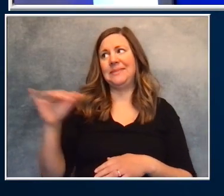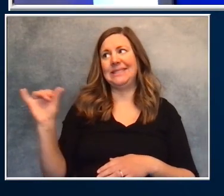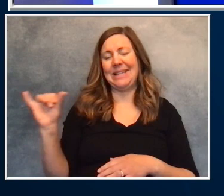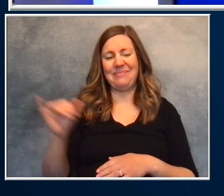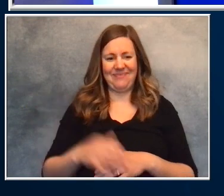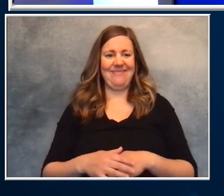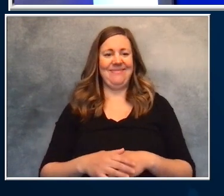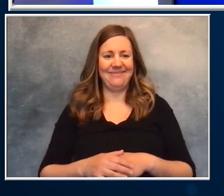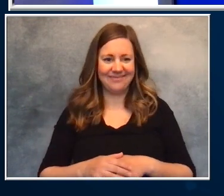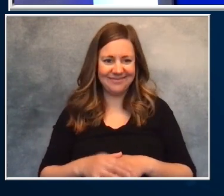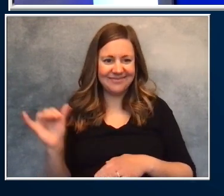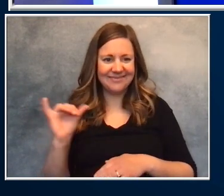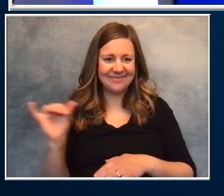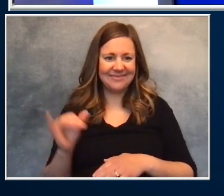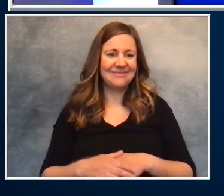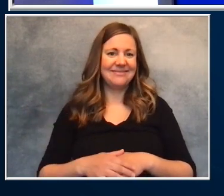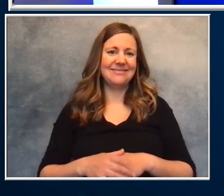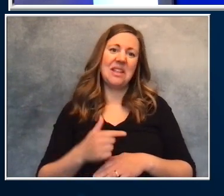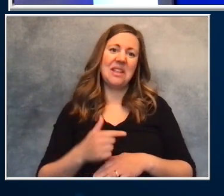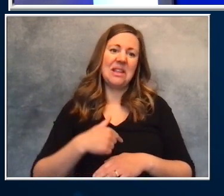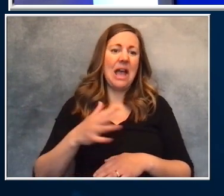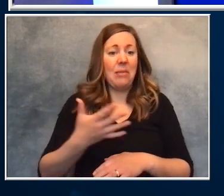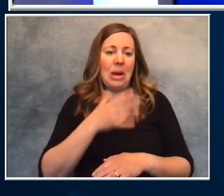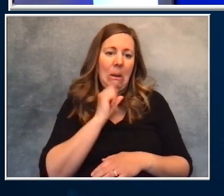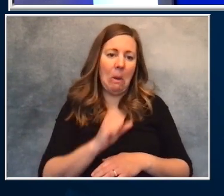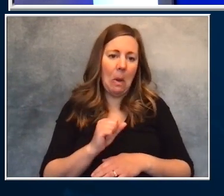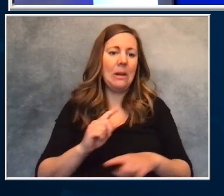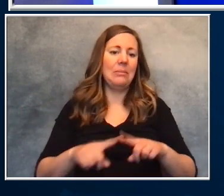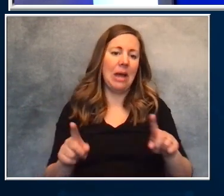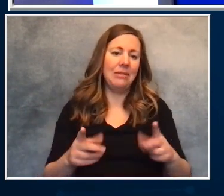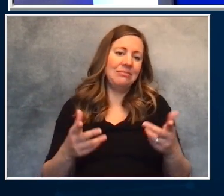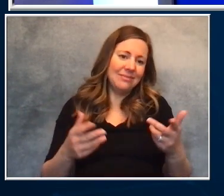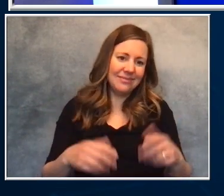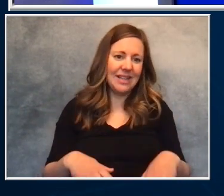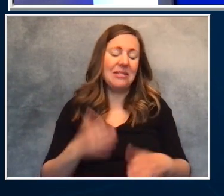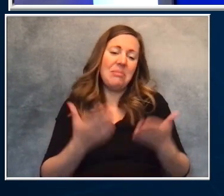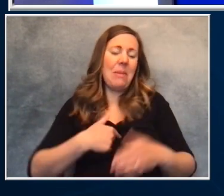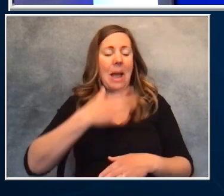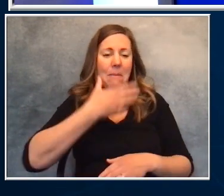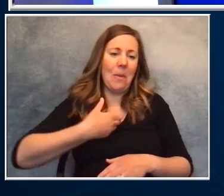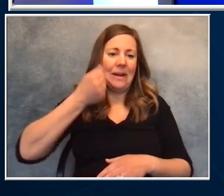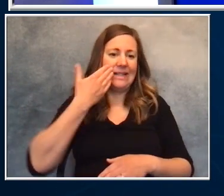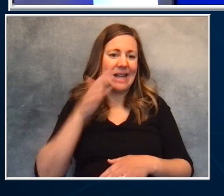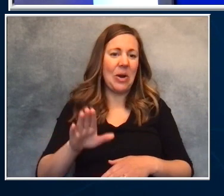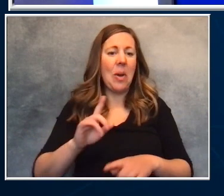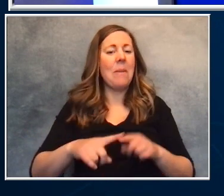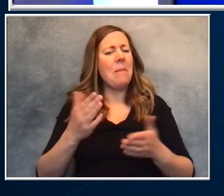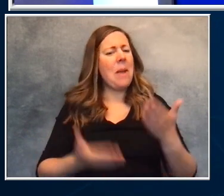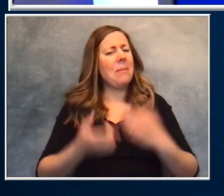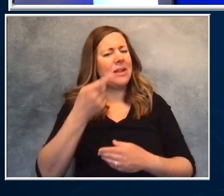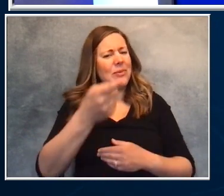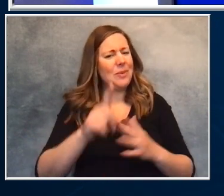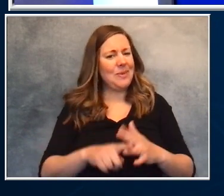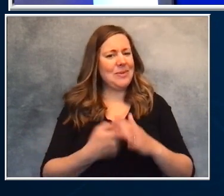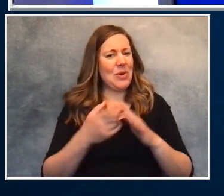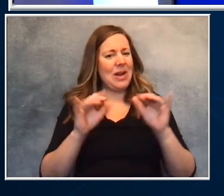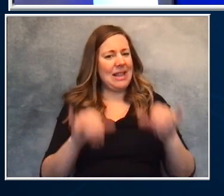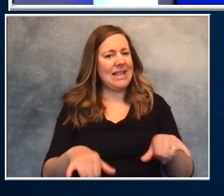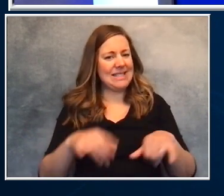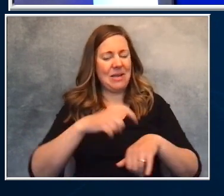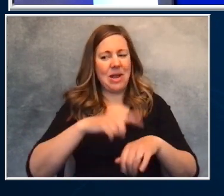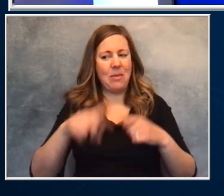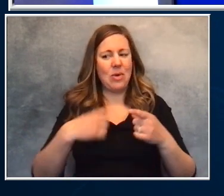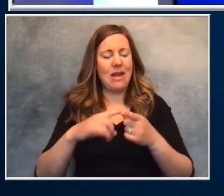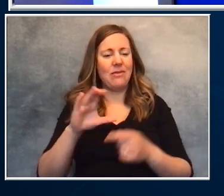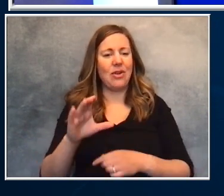and I don't know, I'm pretty old here in the studio, maybe the oldest person, but you may have been around sort of the same time when curcumin was kind of this new thing